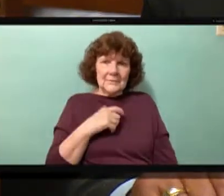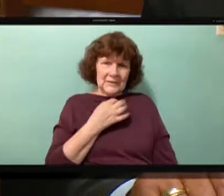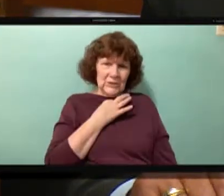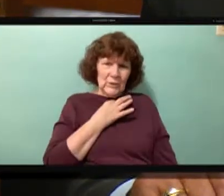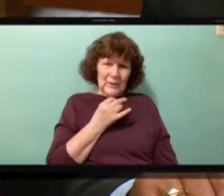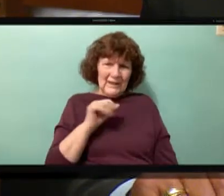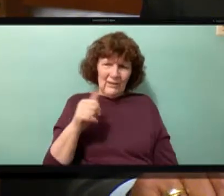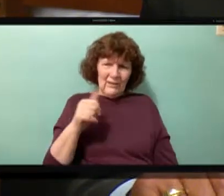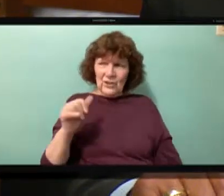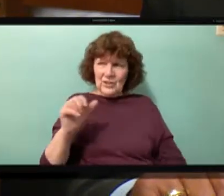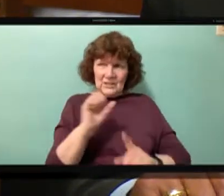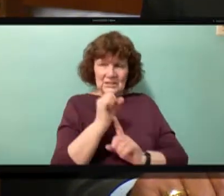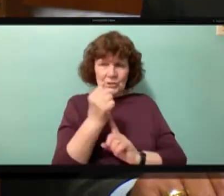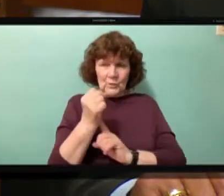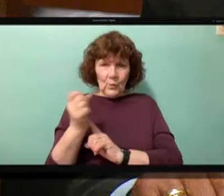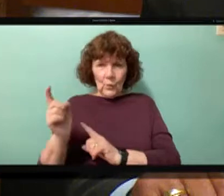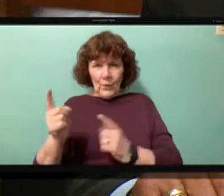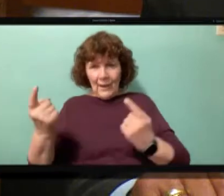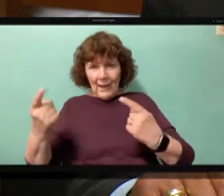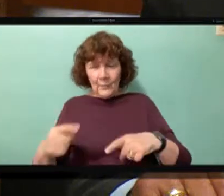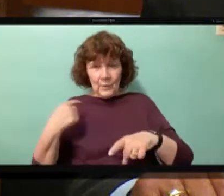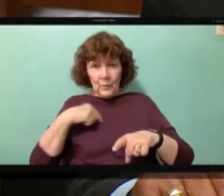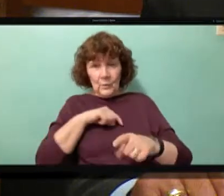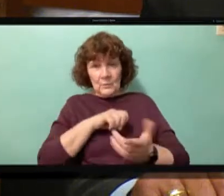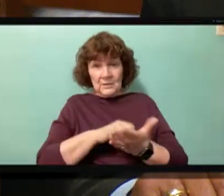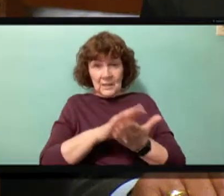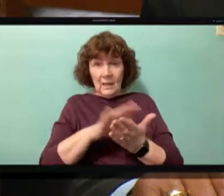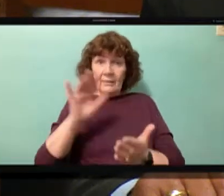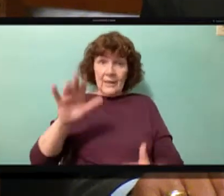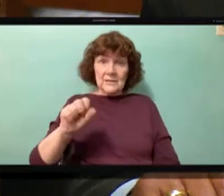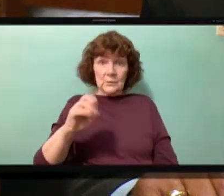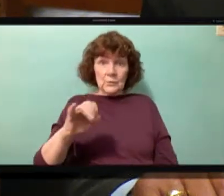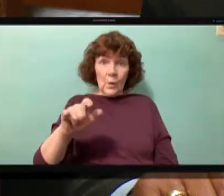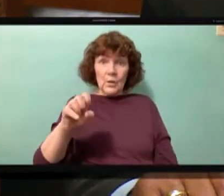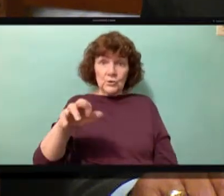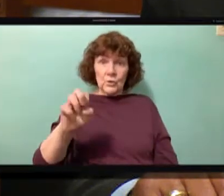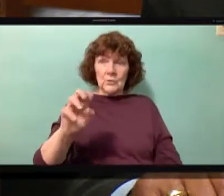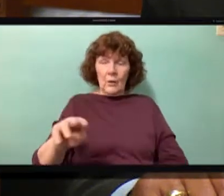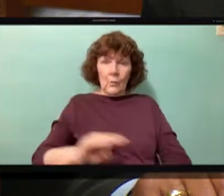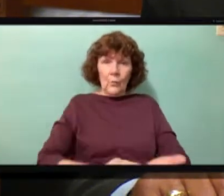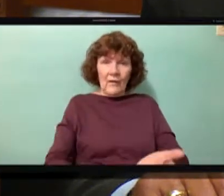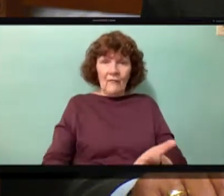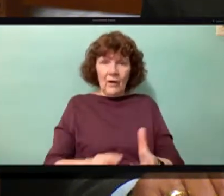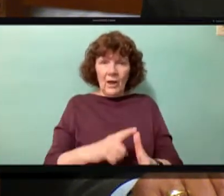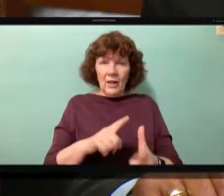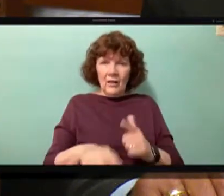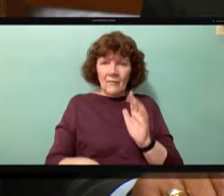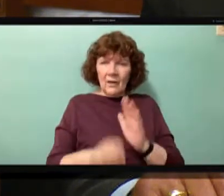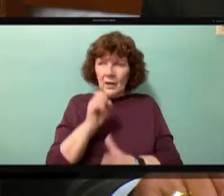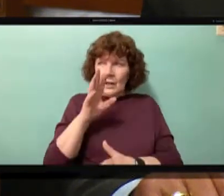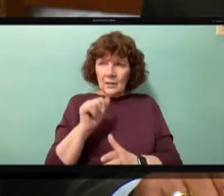we have you listing that they're a sole source on the waiver and then we find out that they're not?